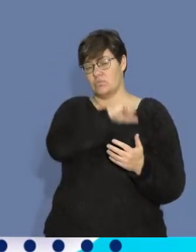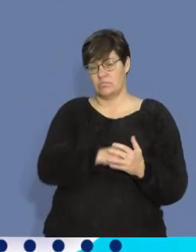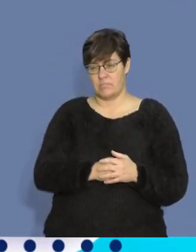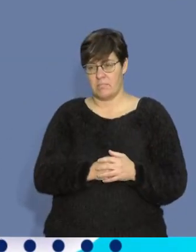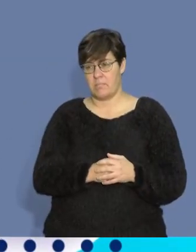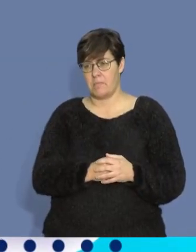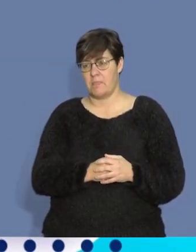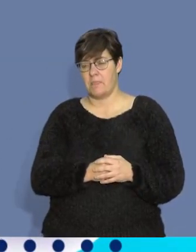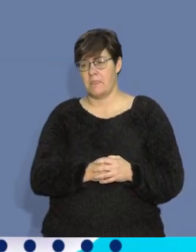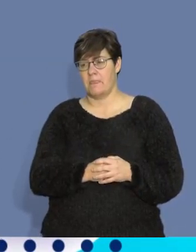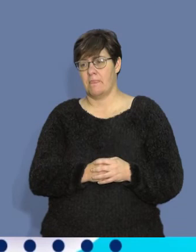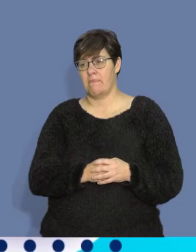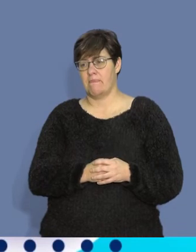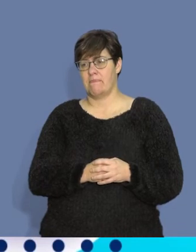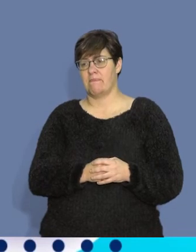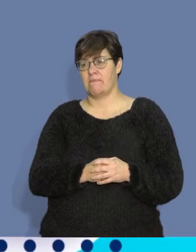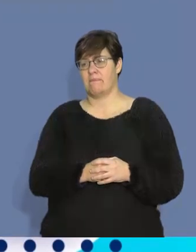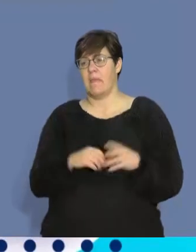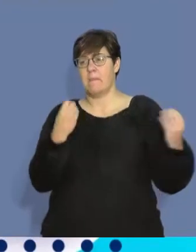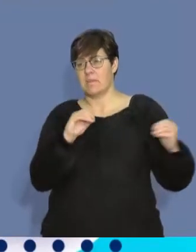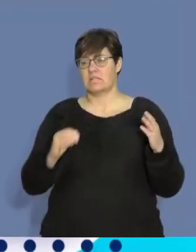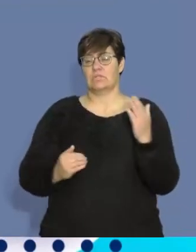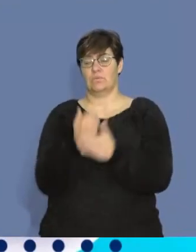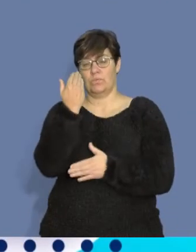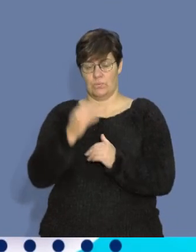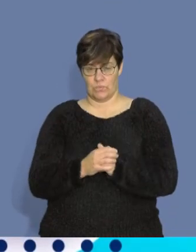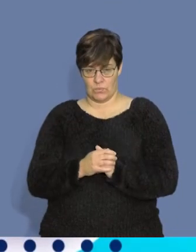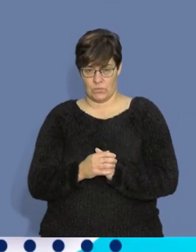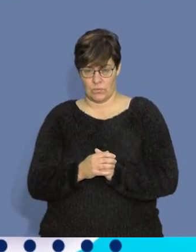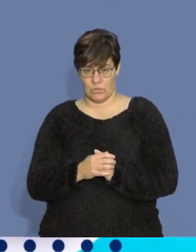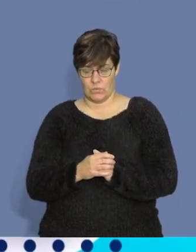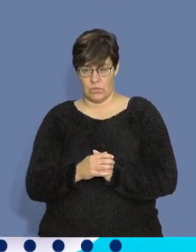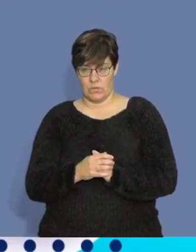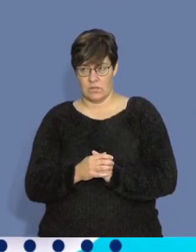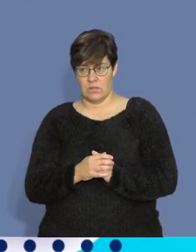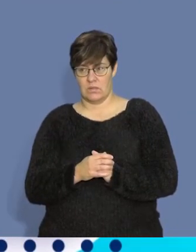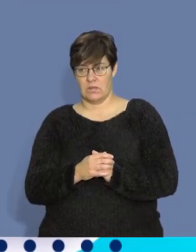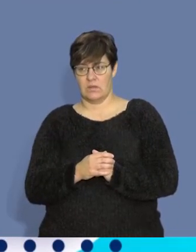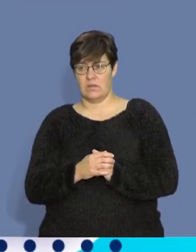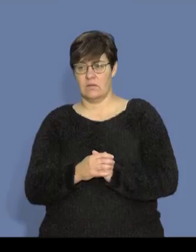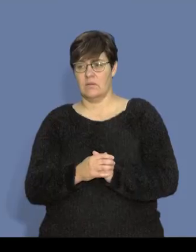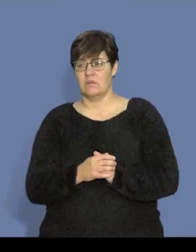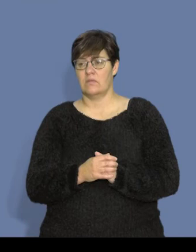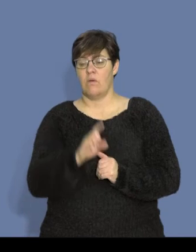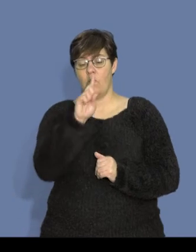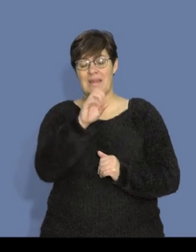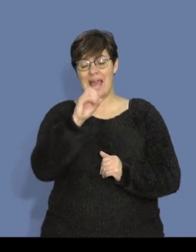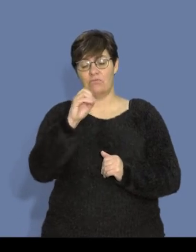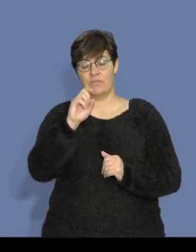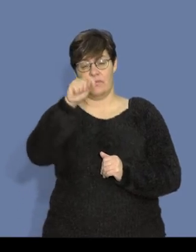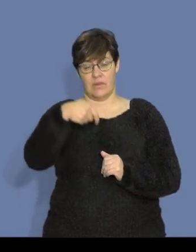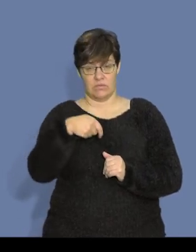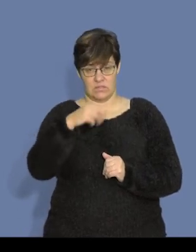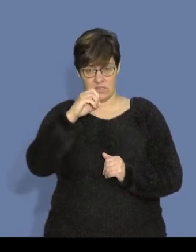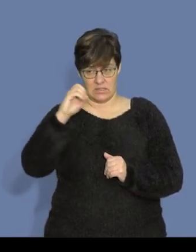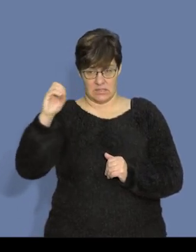Let's assume that you are trading, it's a new business that you've started, so you have input VAT of